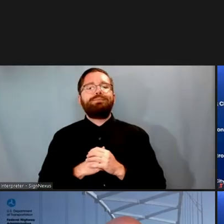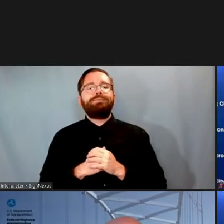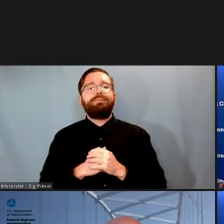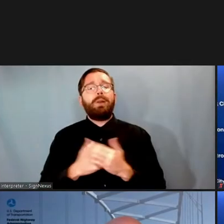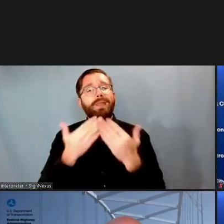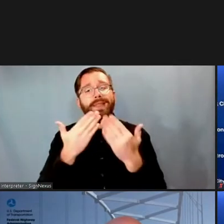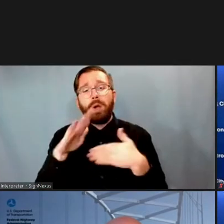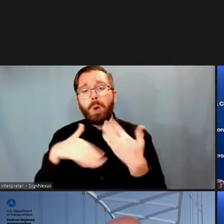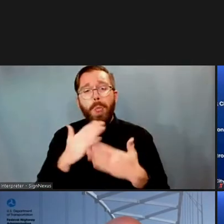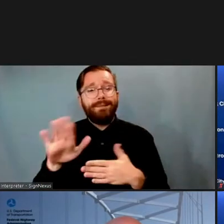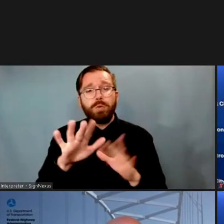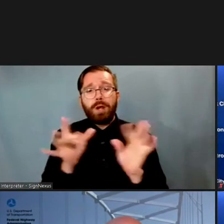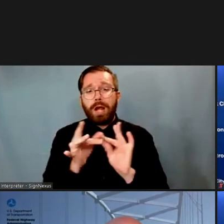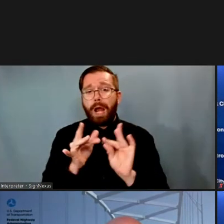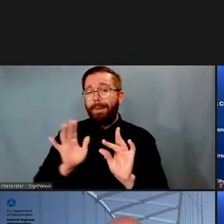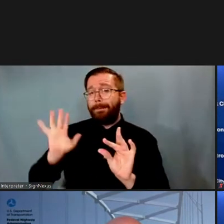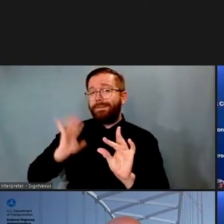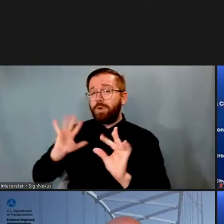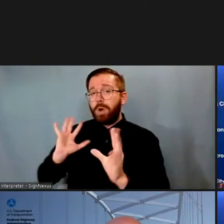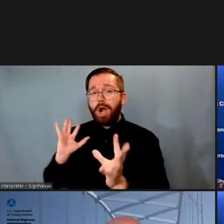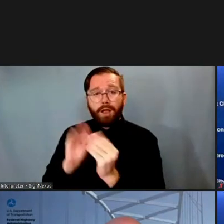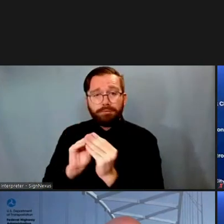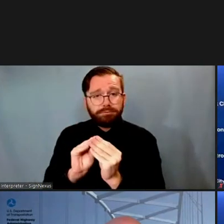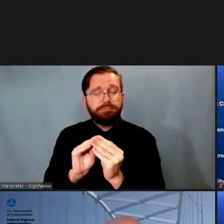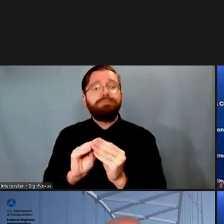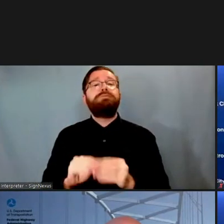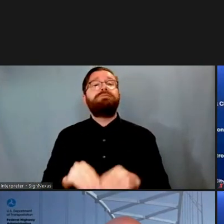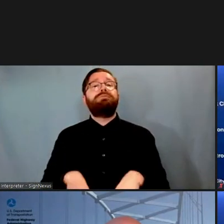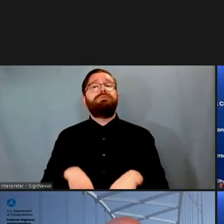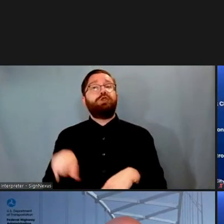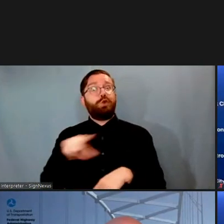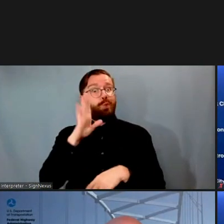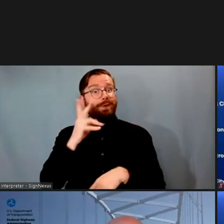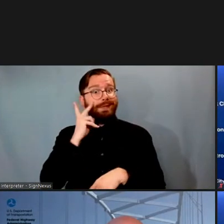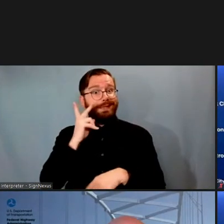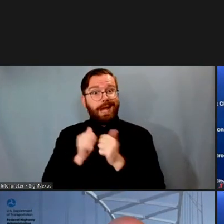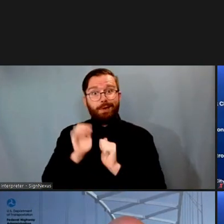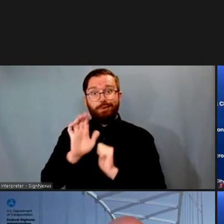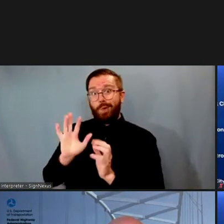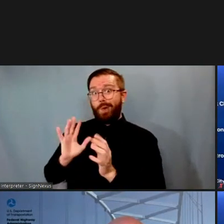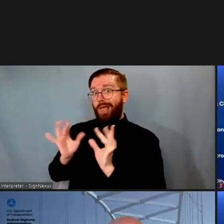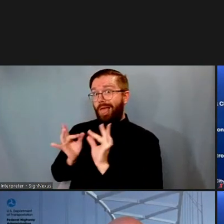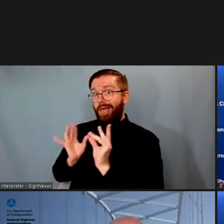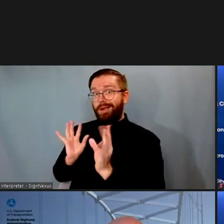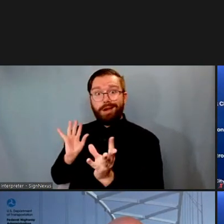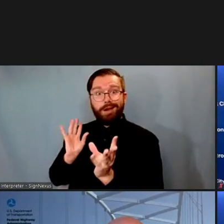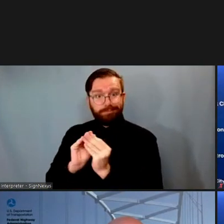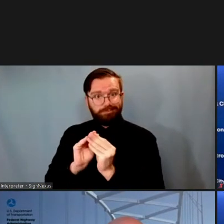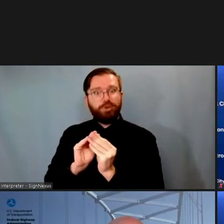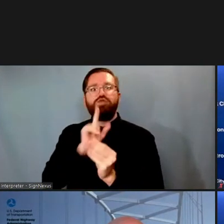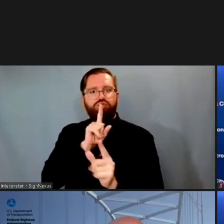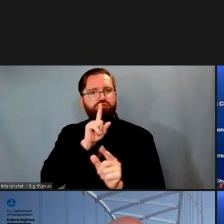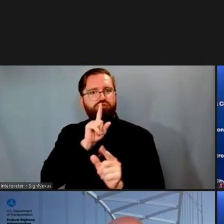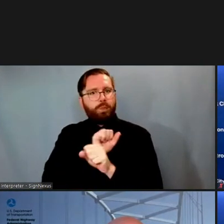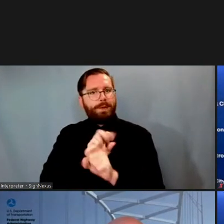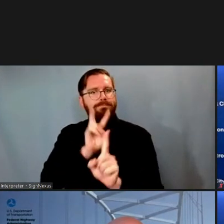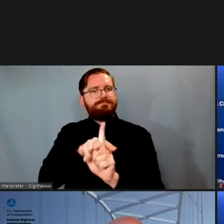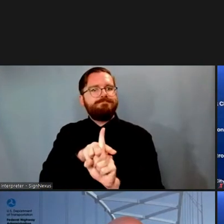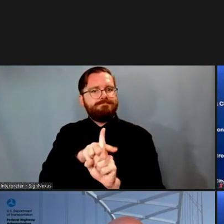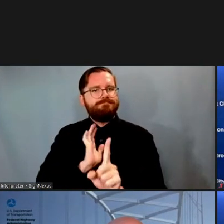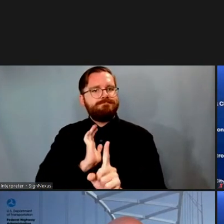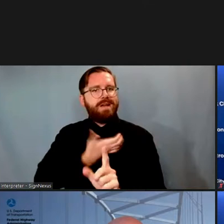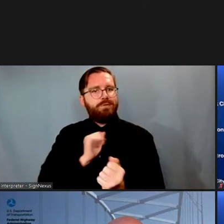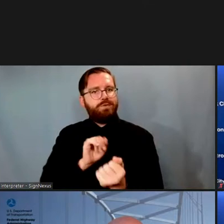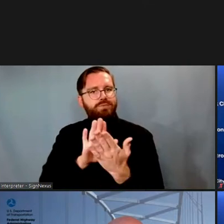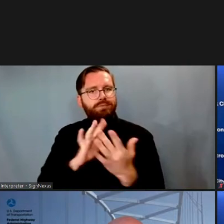input i believe you will see firsthand how your comments affected what we explored and how we addressed concerns on